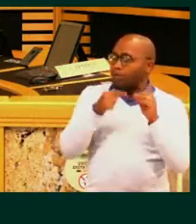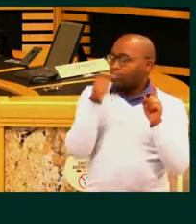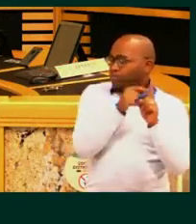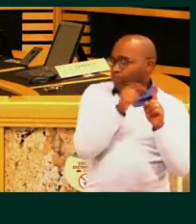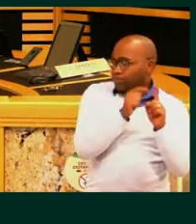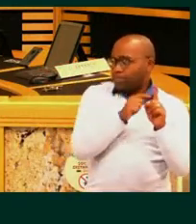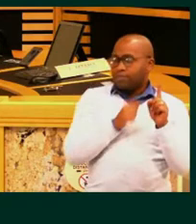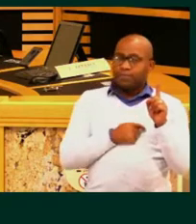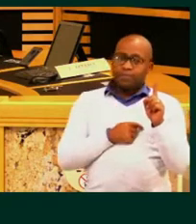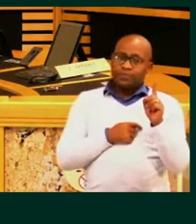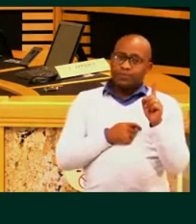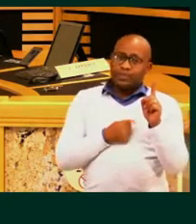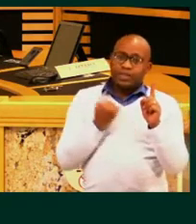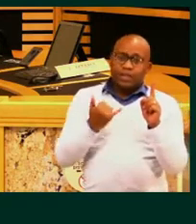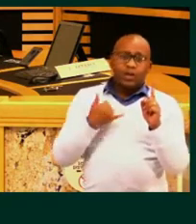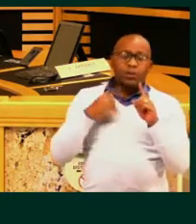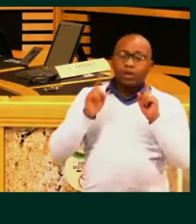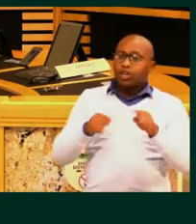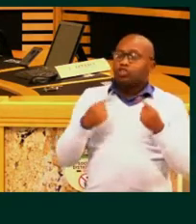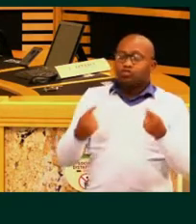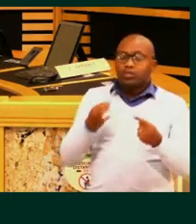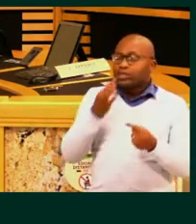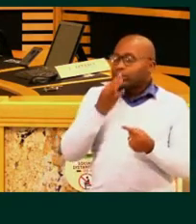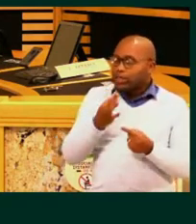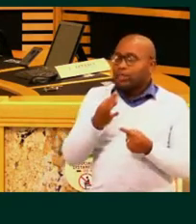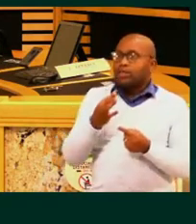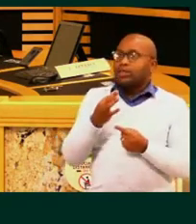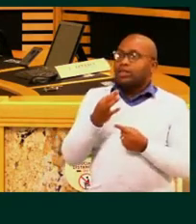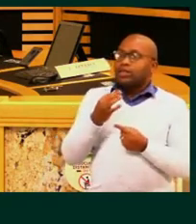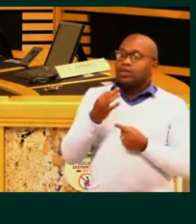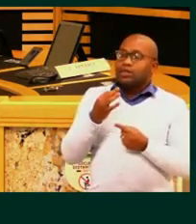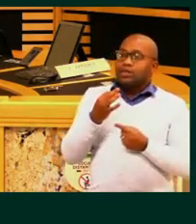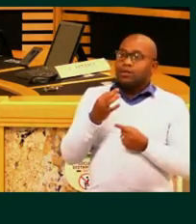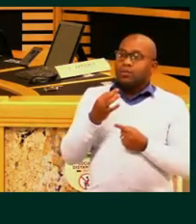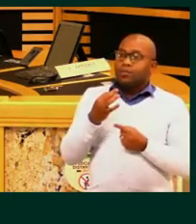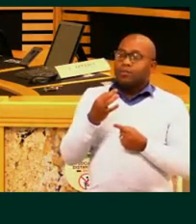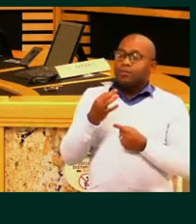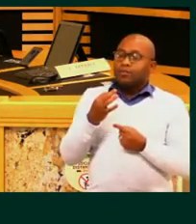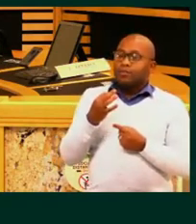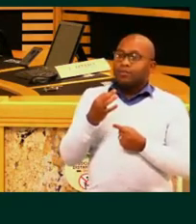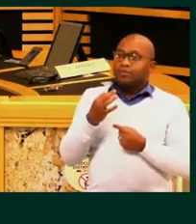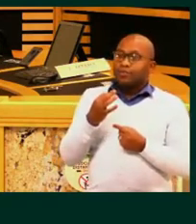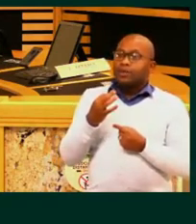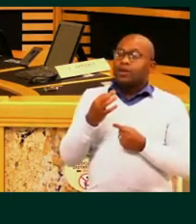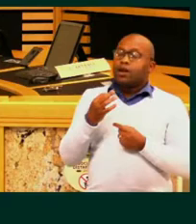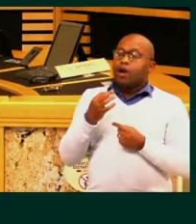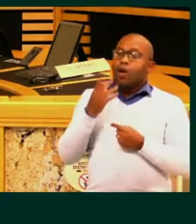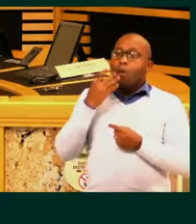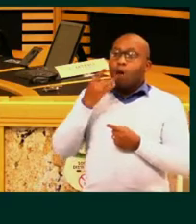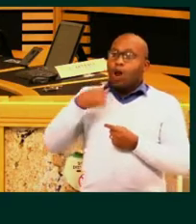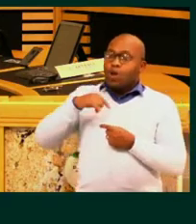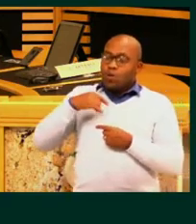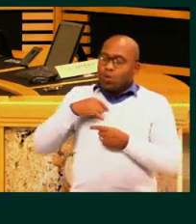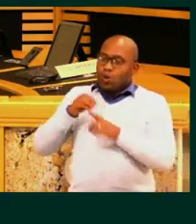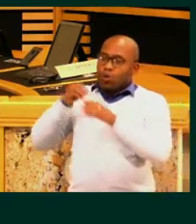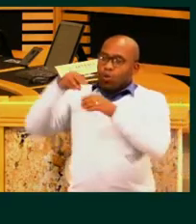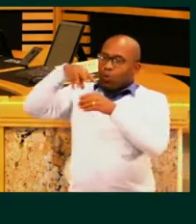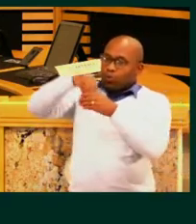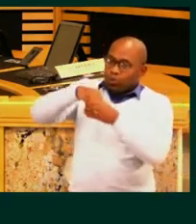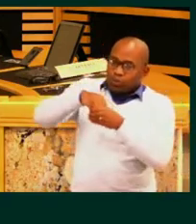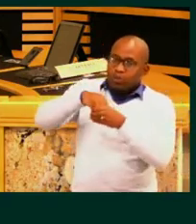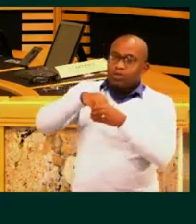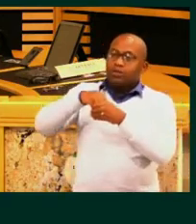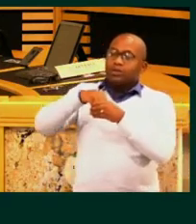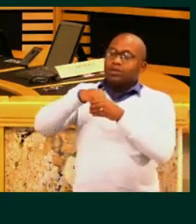not individually experienced abuse it needs to be understood as a means of enforcing the subordination of woman or